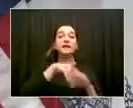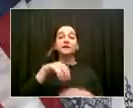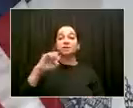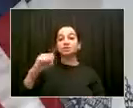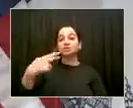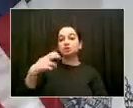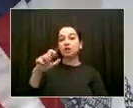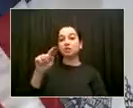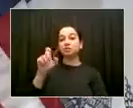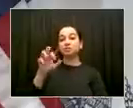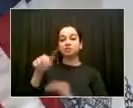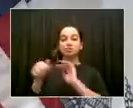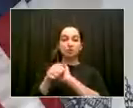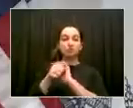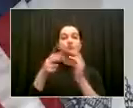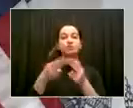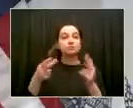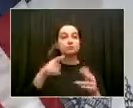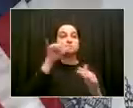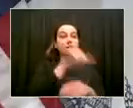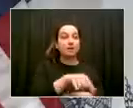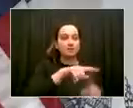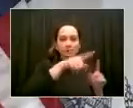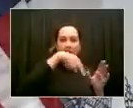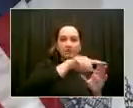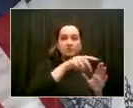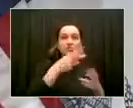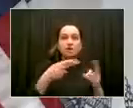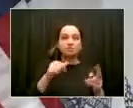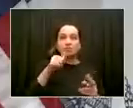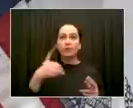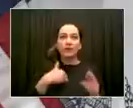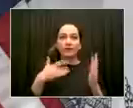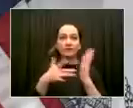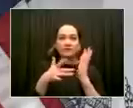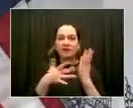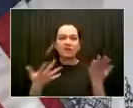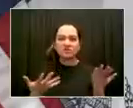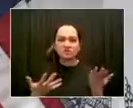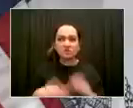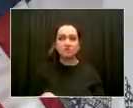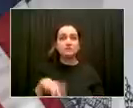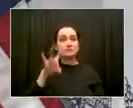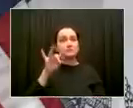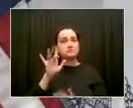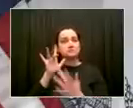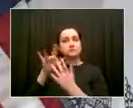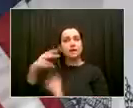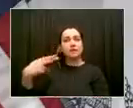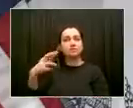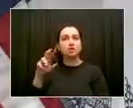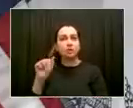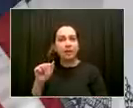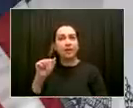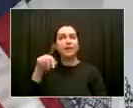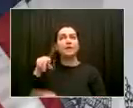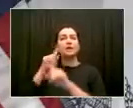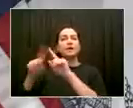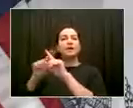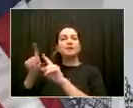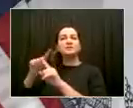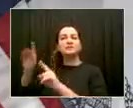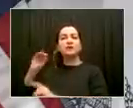story. We also reached out to HRA DSS multiple times over the last week, asking to speak with Commissioner Banks,